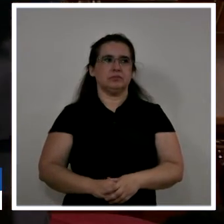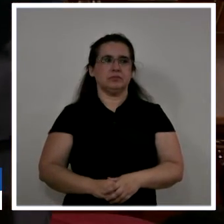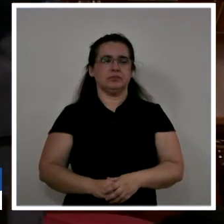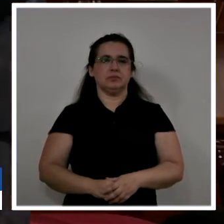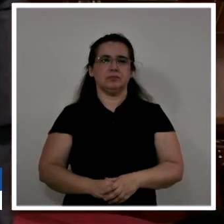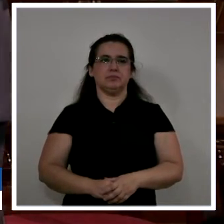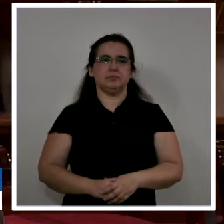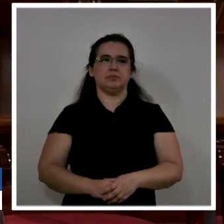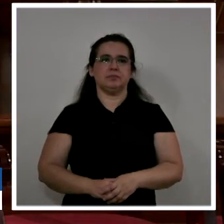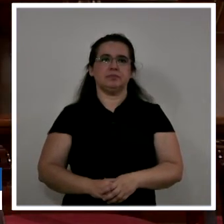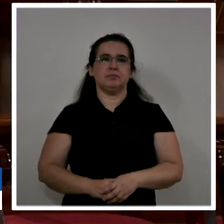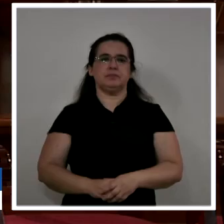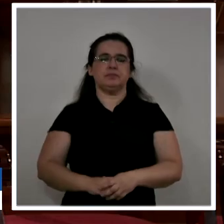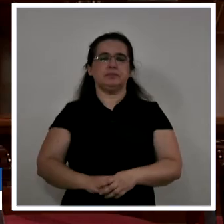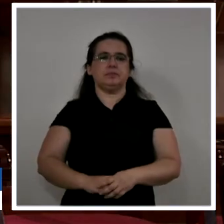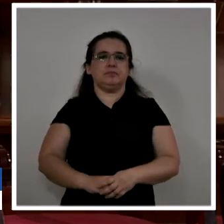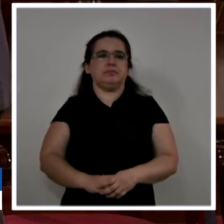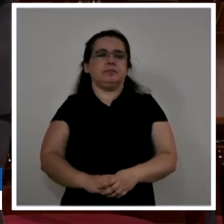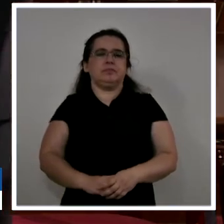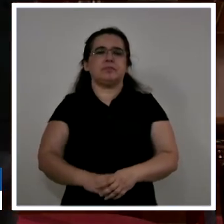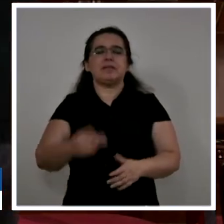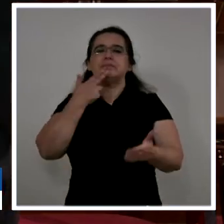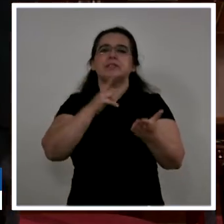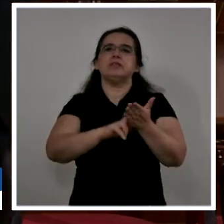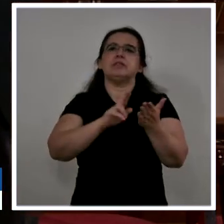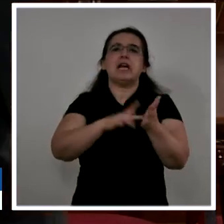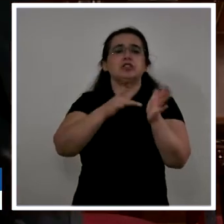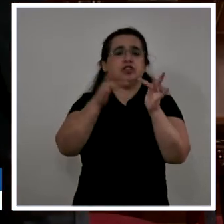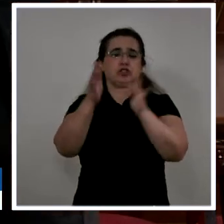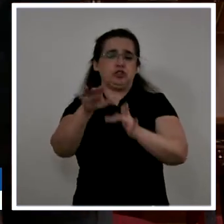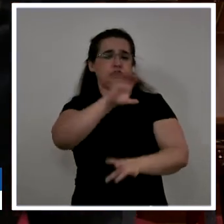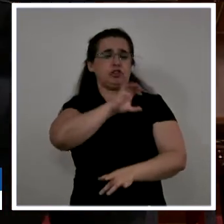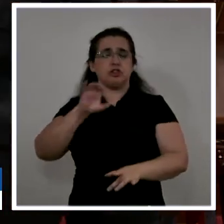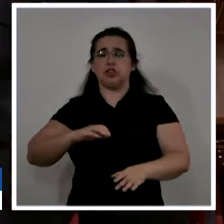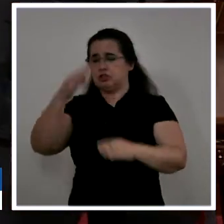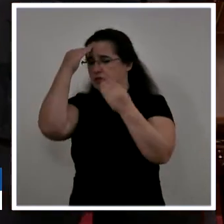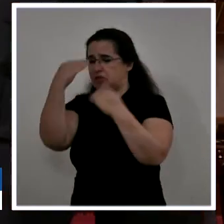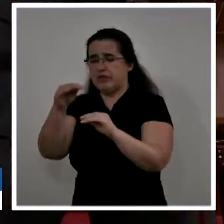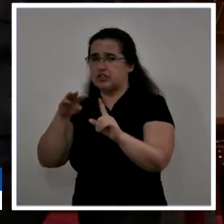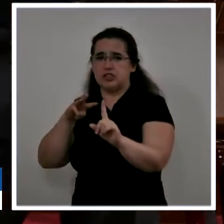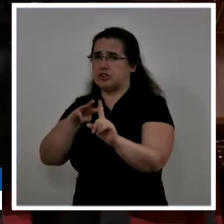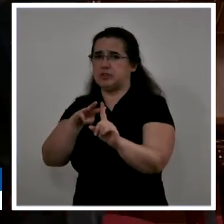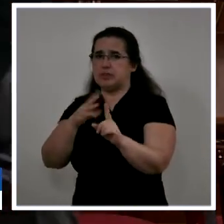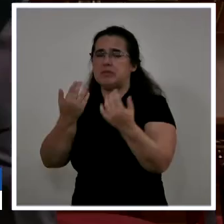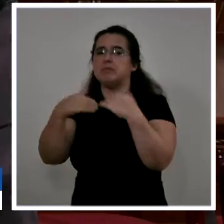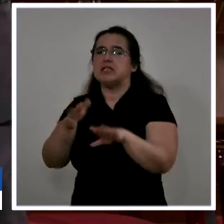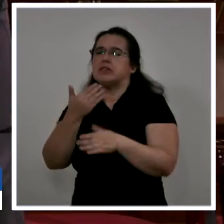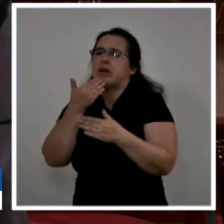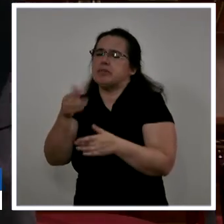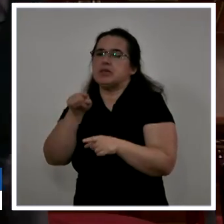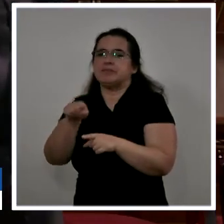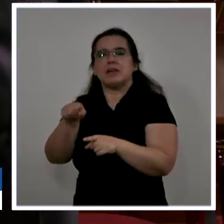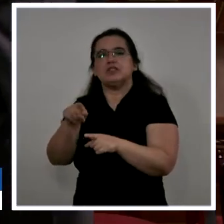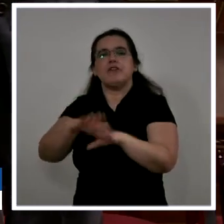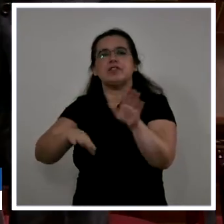was asking them to do something for him. E na verdade Jesus Cristo não estava a ensinar algo aos discípulos, mas antes estava a pedir-lhes que